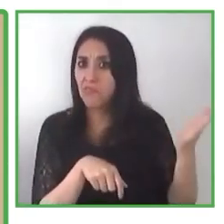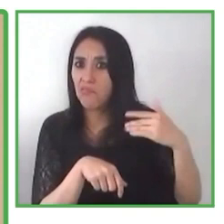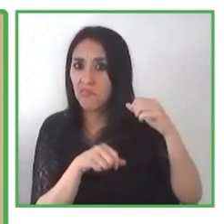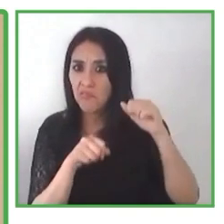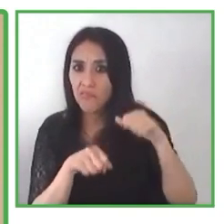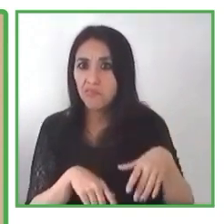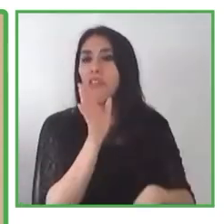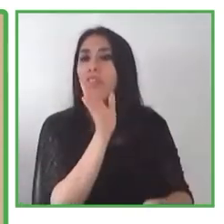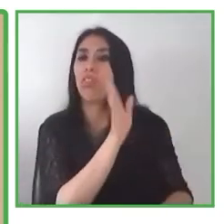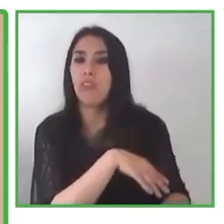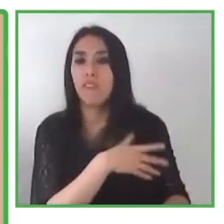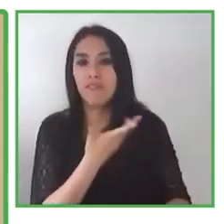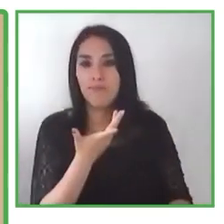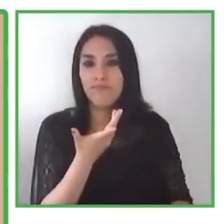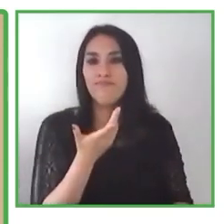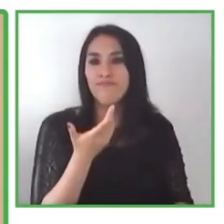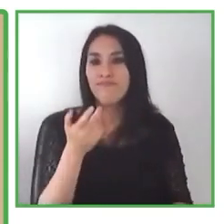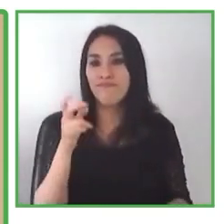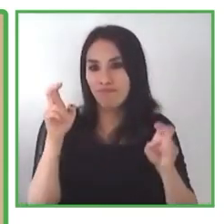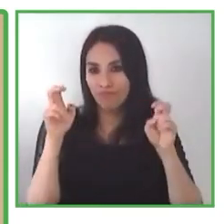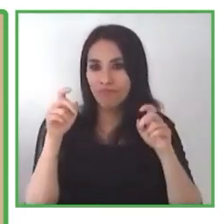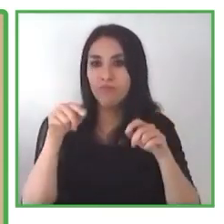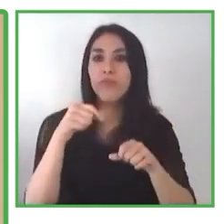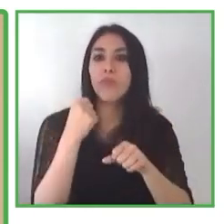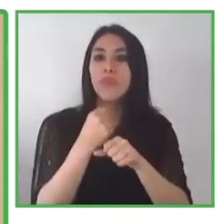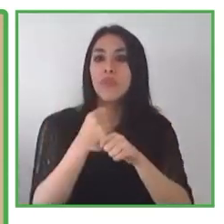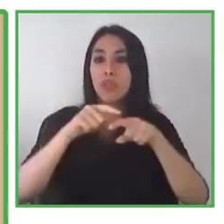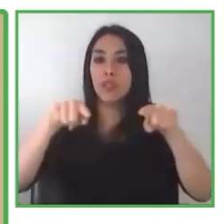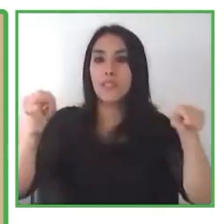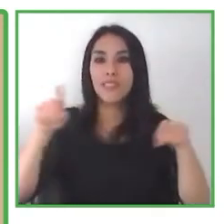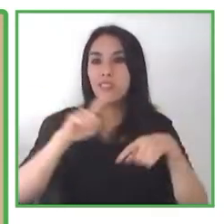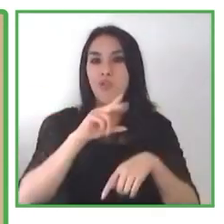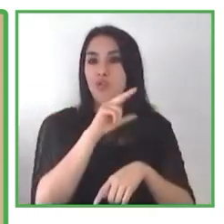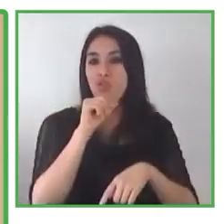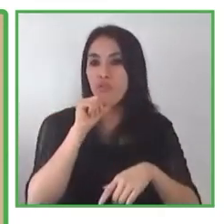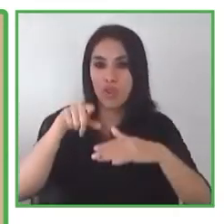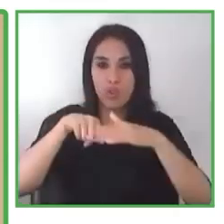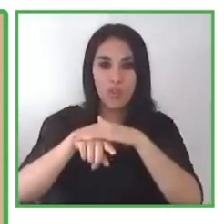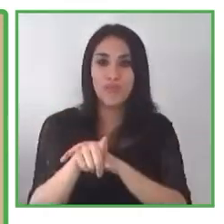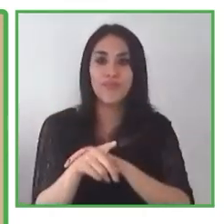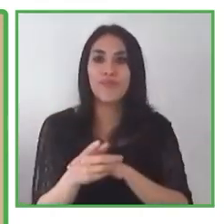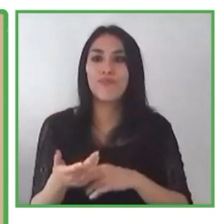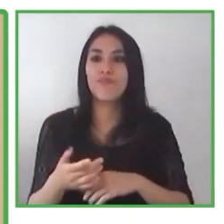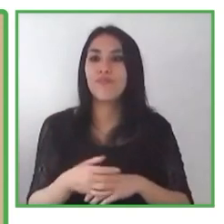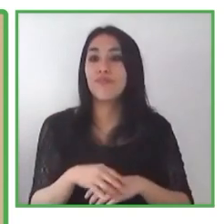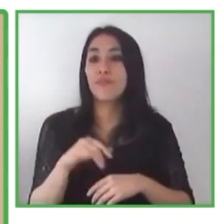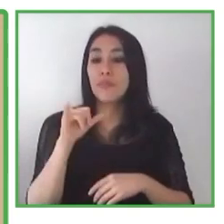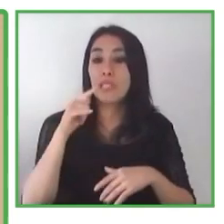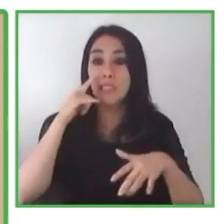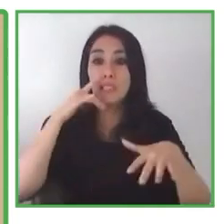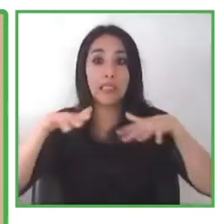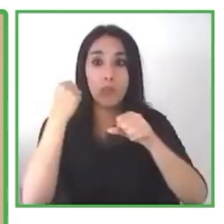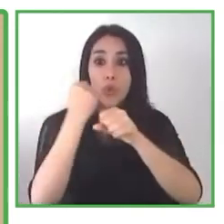And the people that have the possibility of work that people with disability has